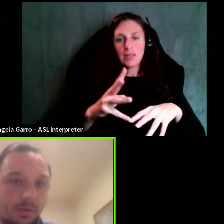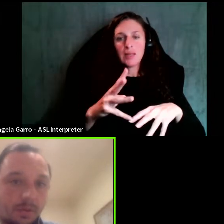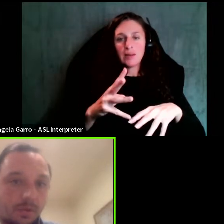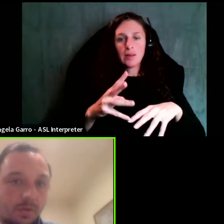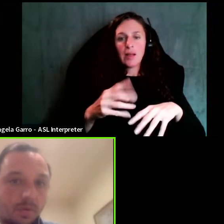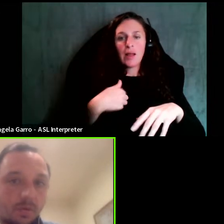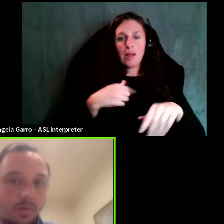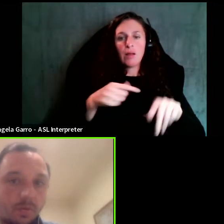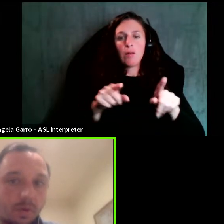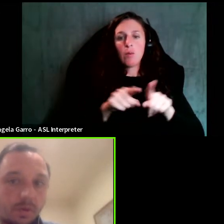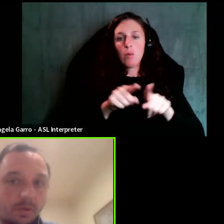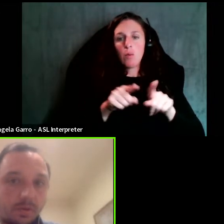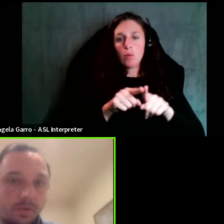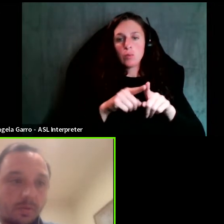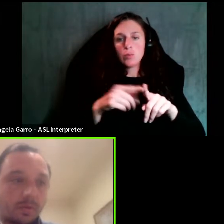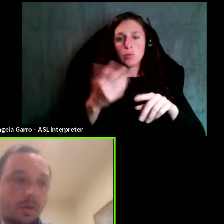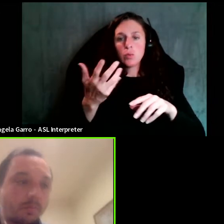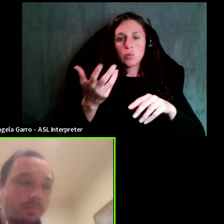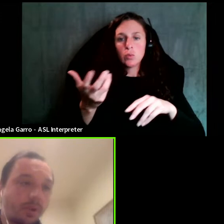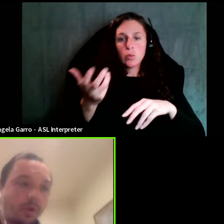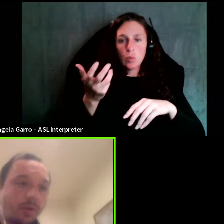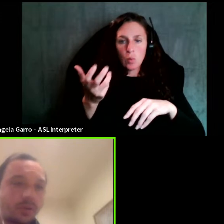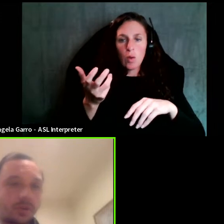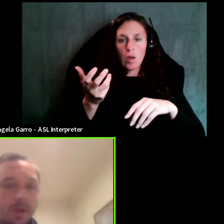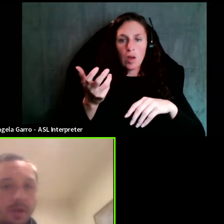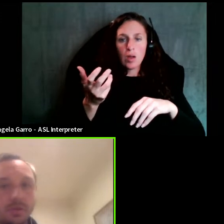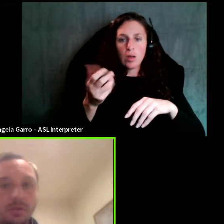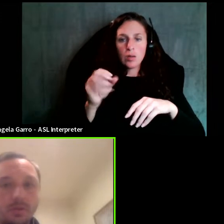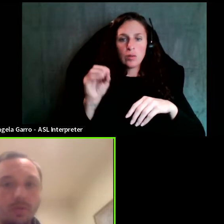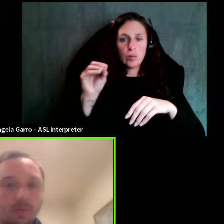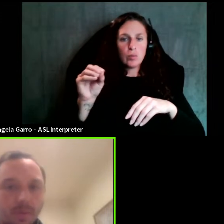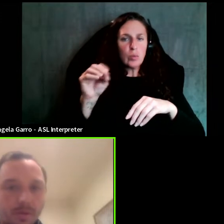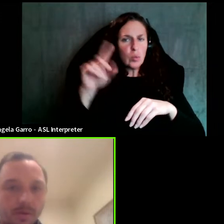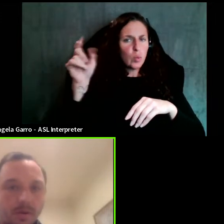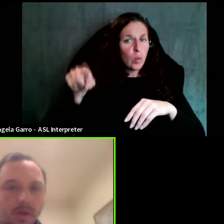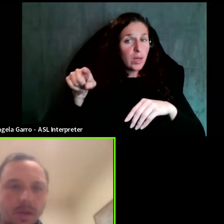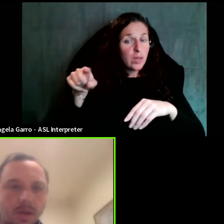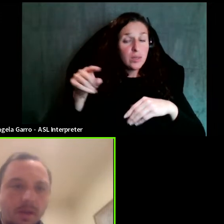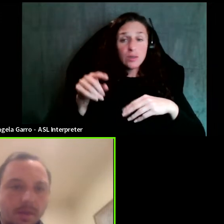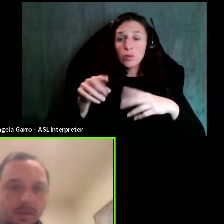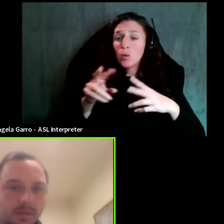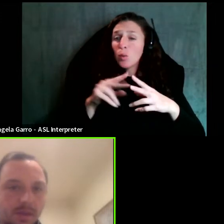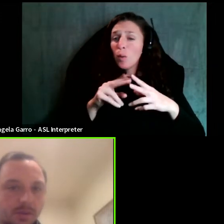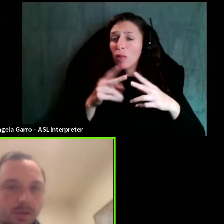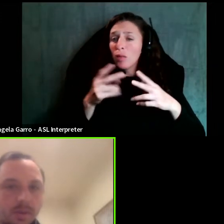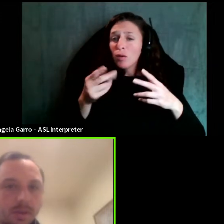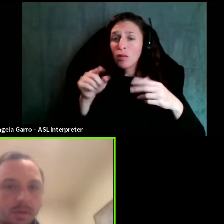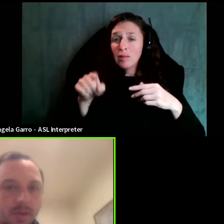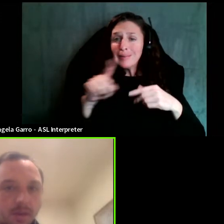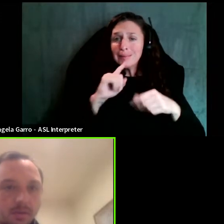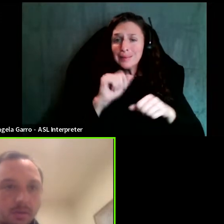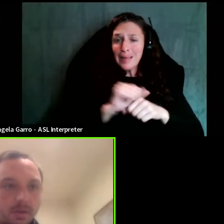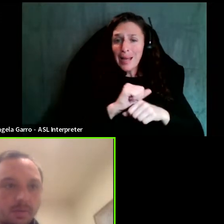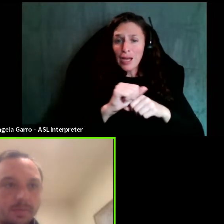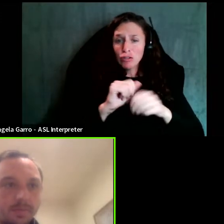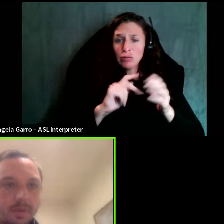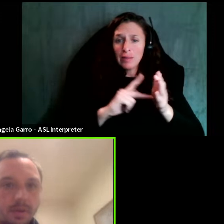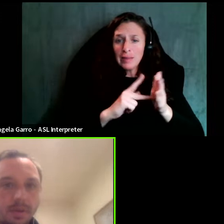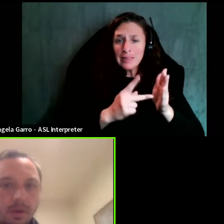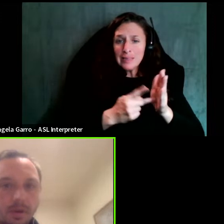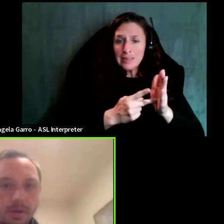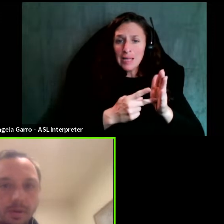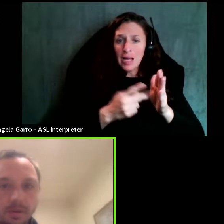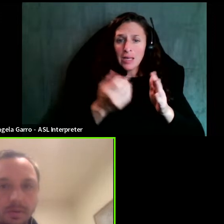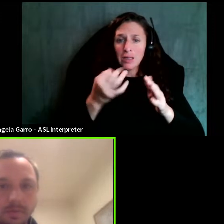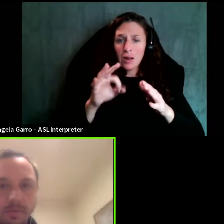I also want to put a question as to whether this is actually the intent of